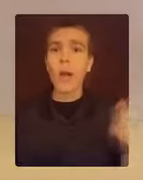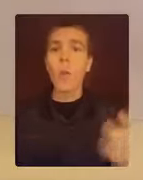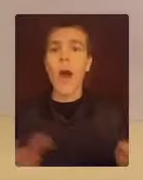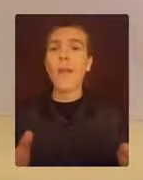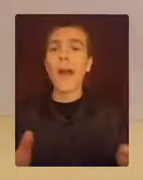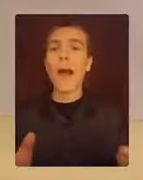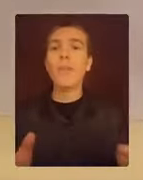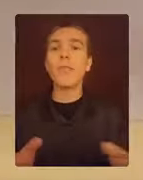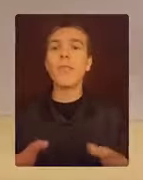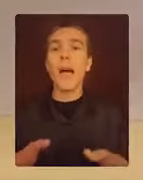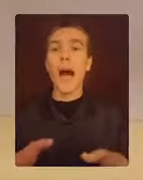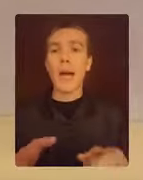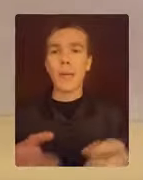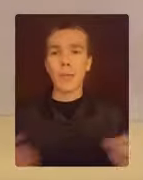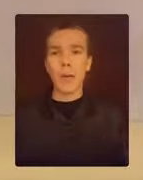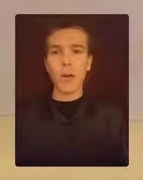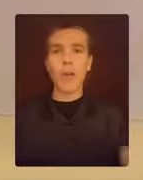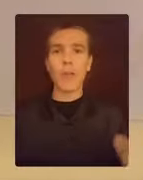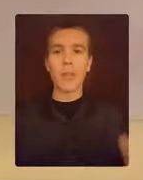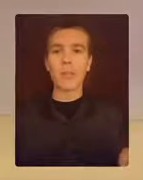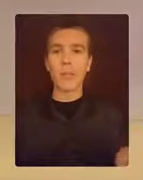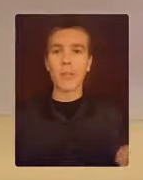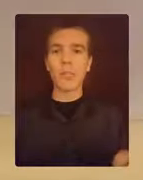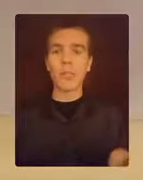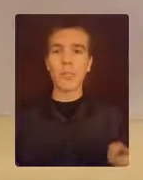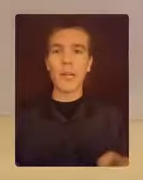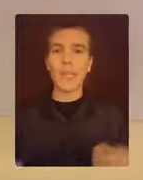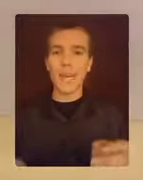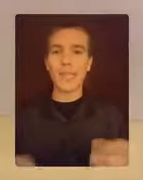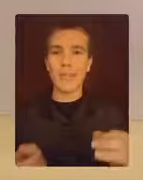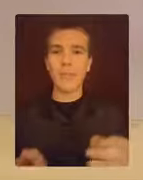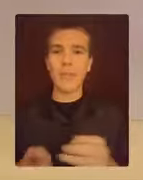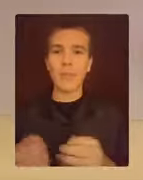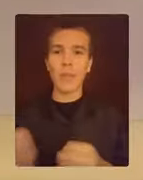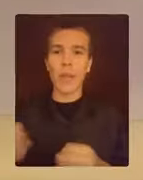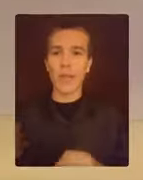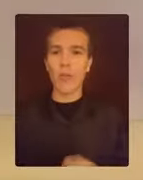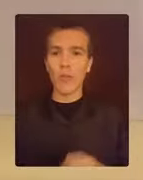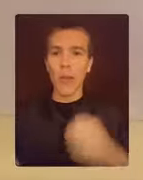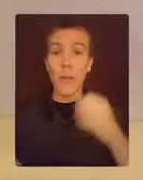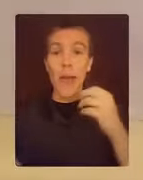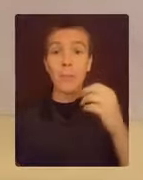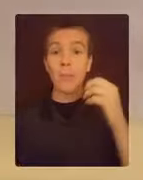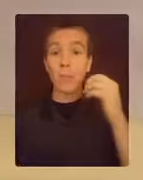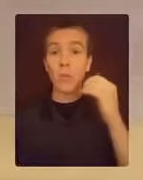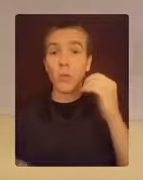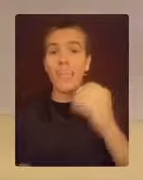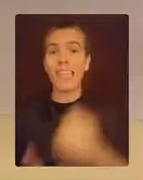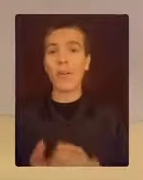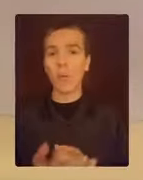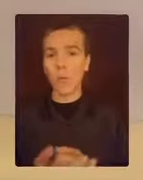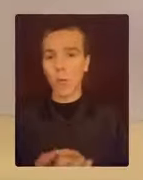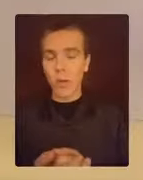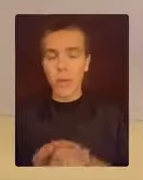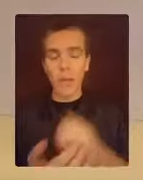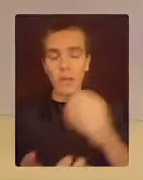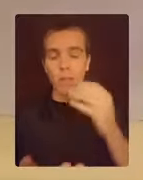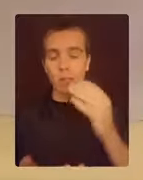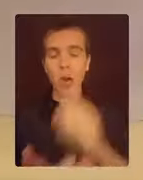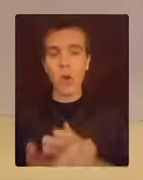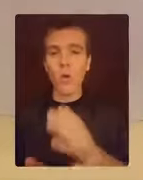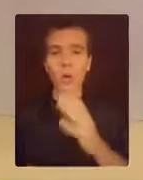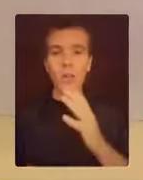wake up. Why that happens, I don't know. I think it's because your brain takes everything you say in your dream absolutely literal. I